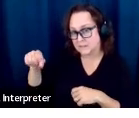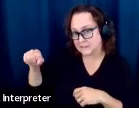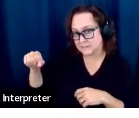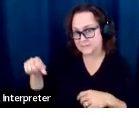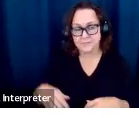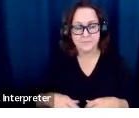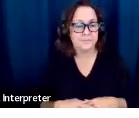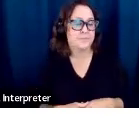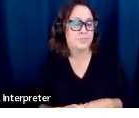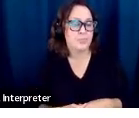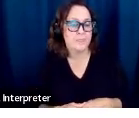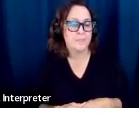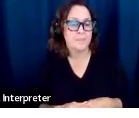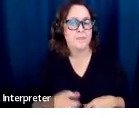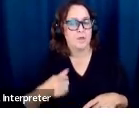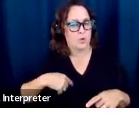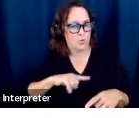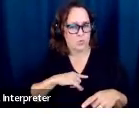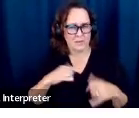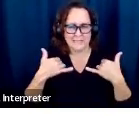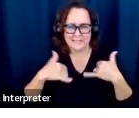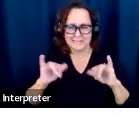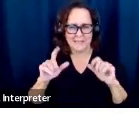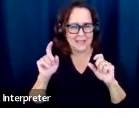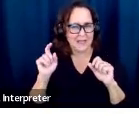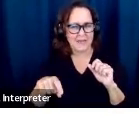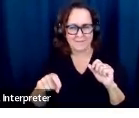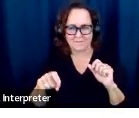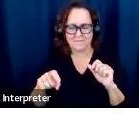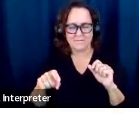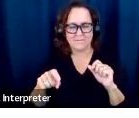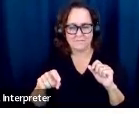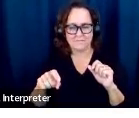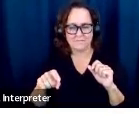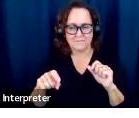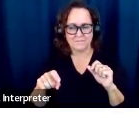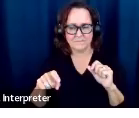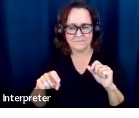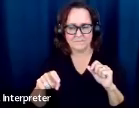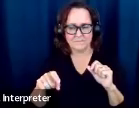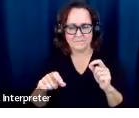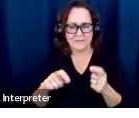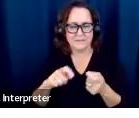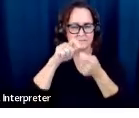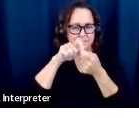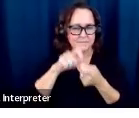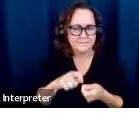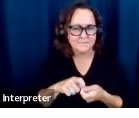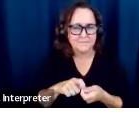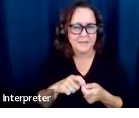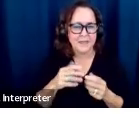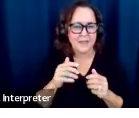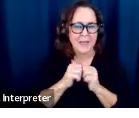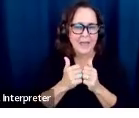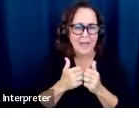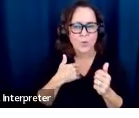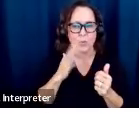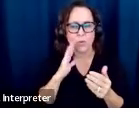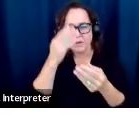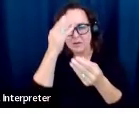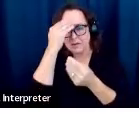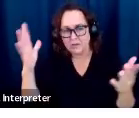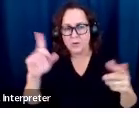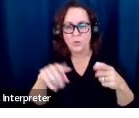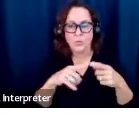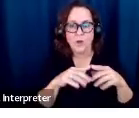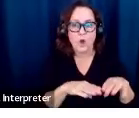Okay. We still have to go and, detail out a lot of that stuff. So we're not sure yet, but